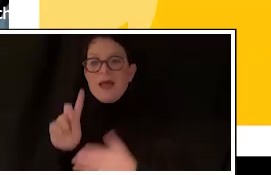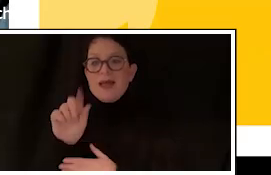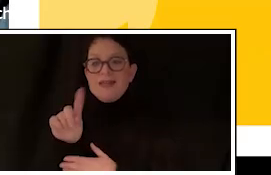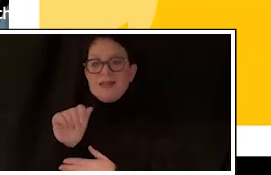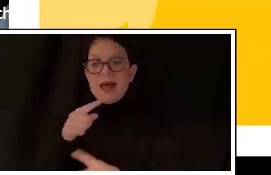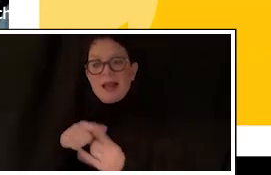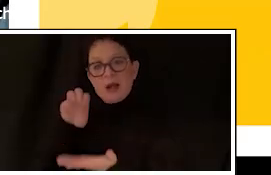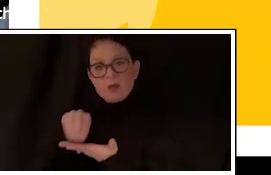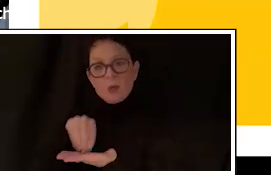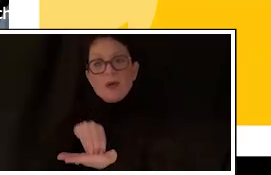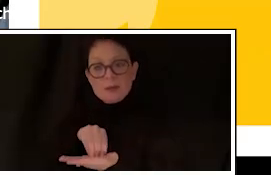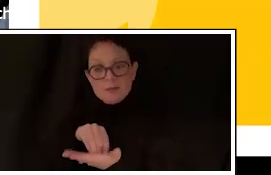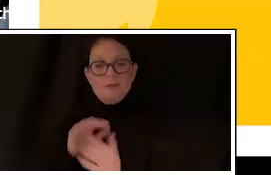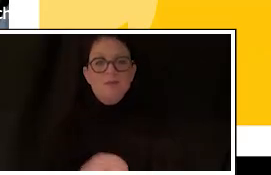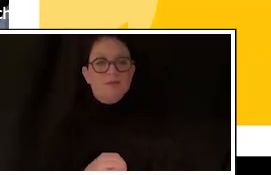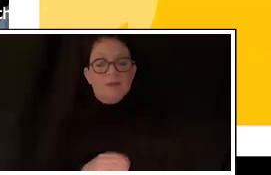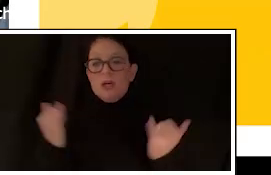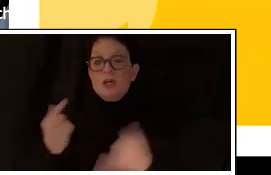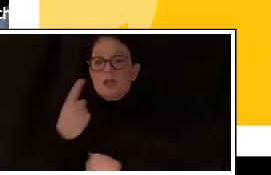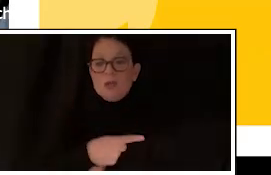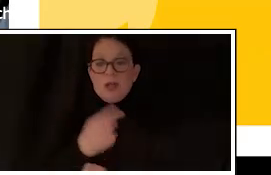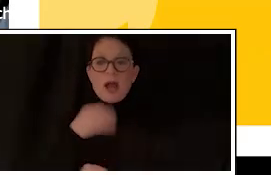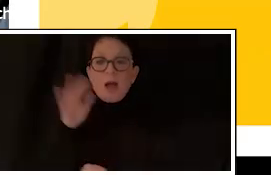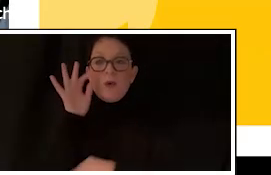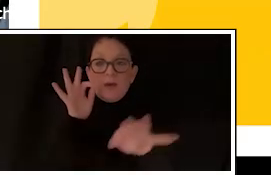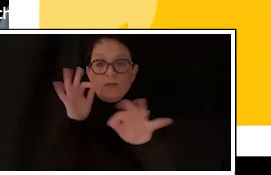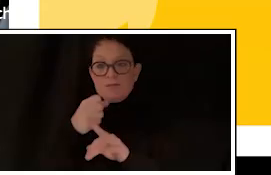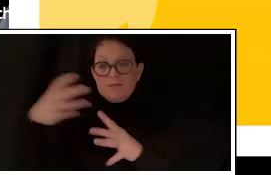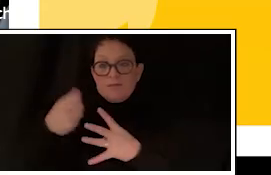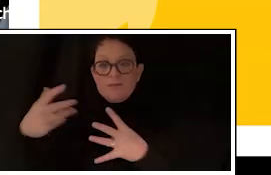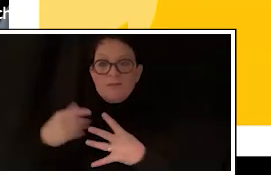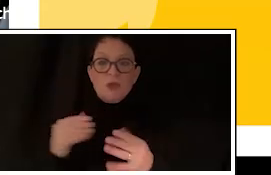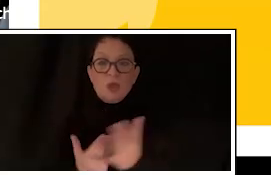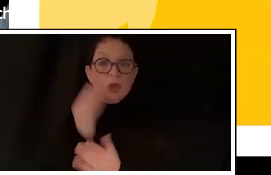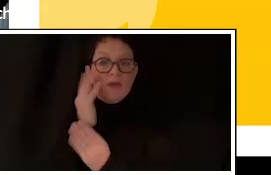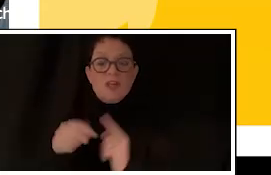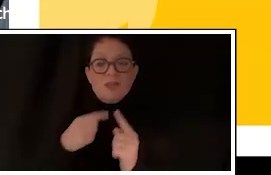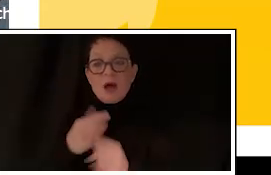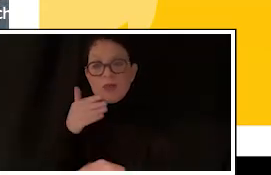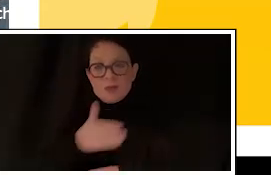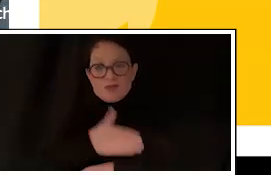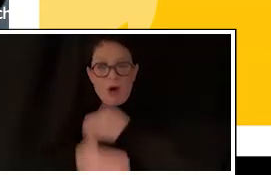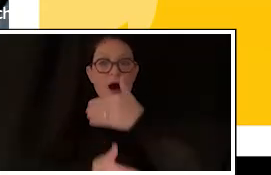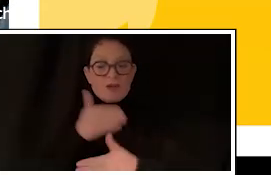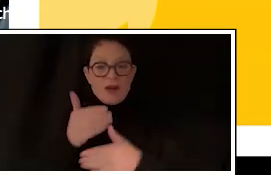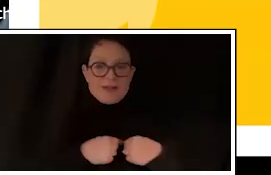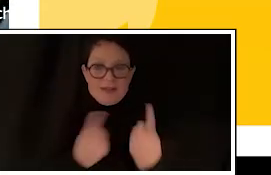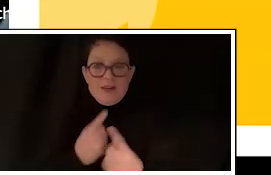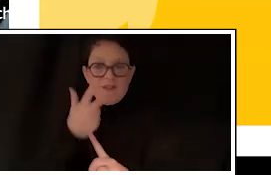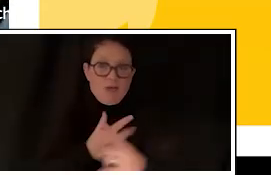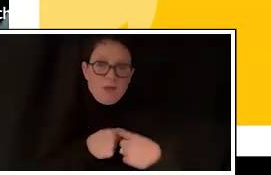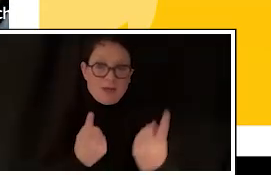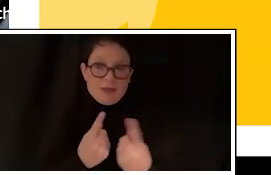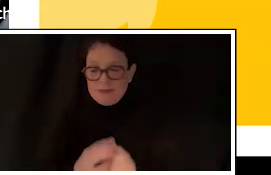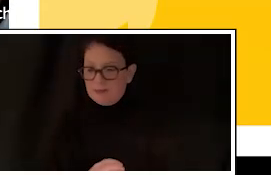and reporting. Today, I'll share a couple of brief updates on the progress we've made over the past few